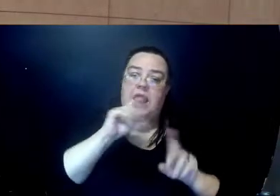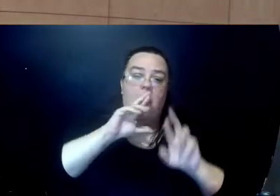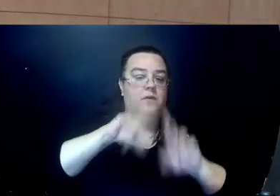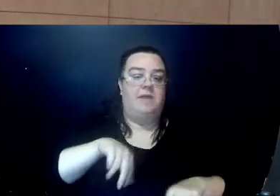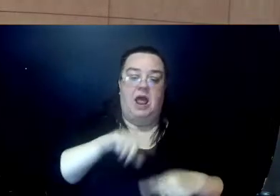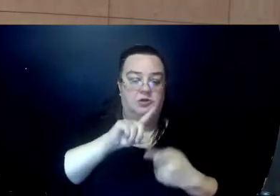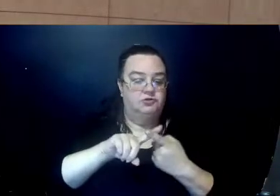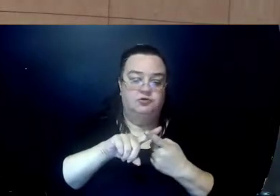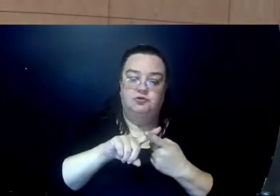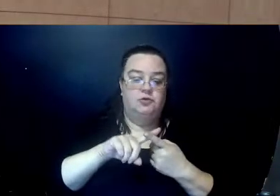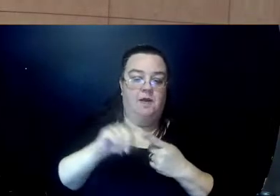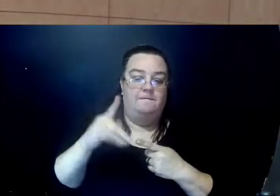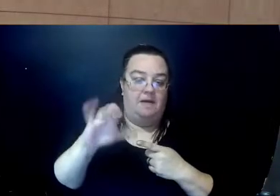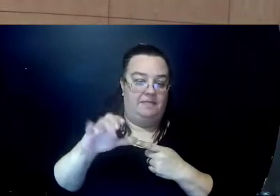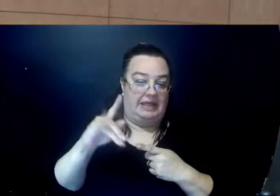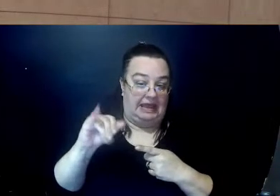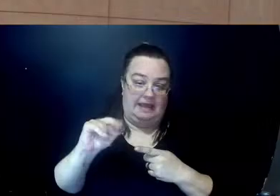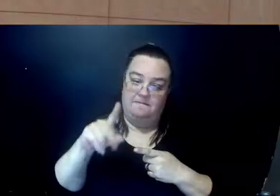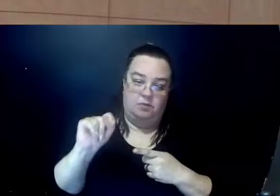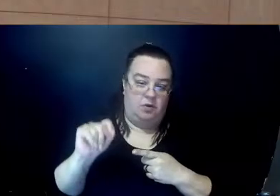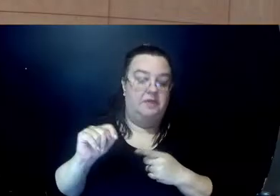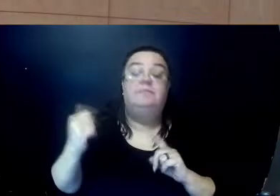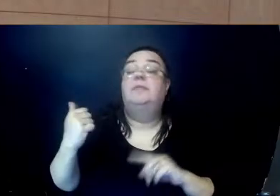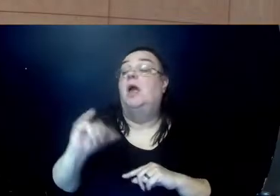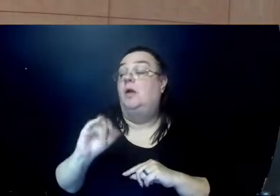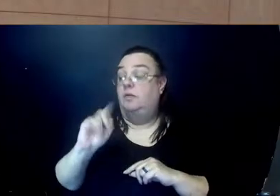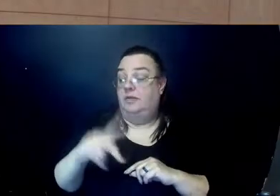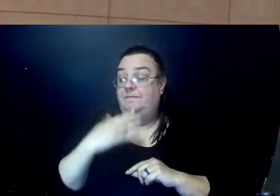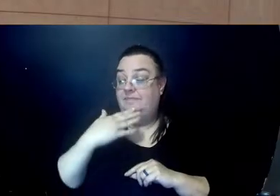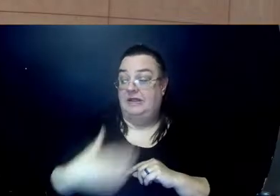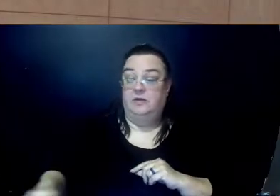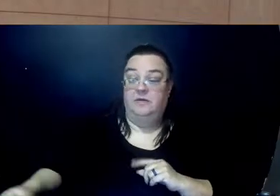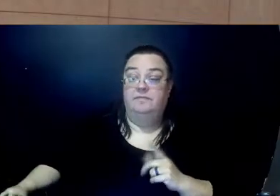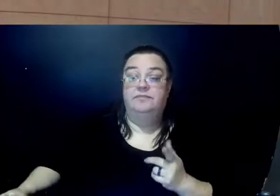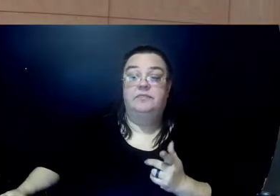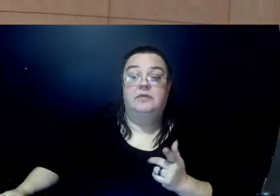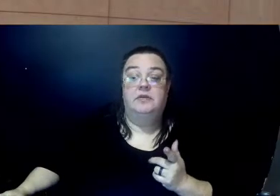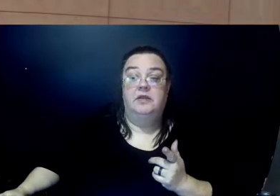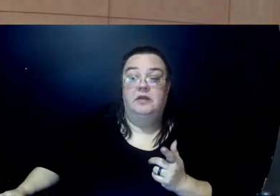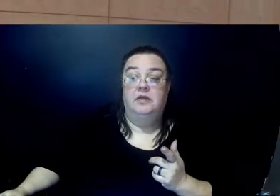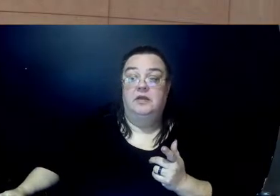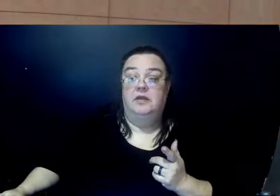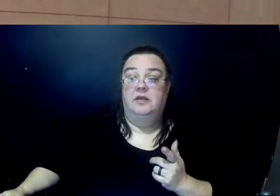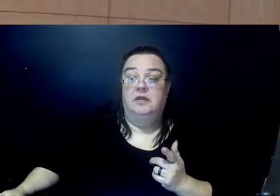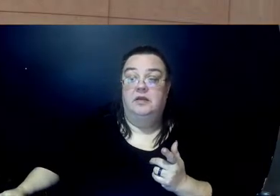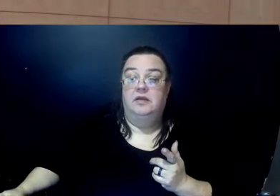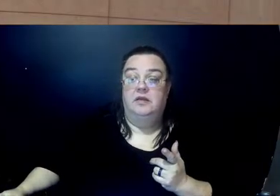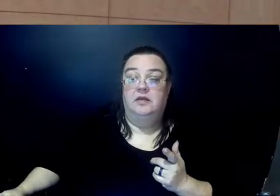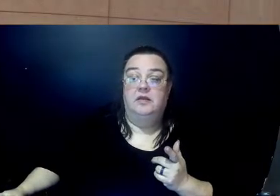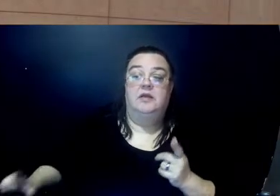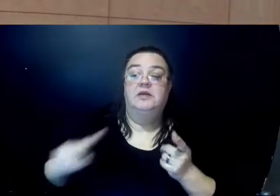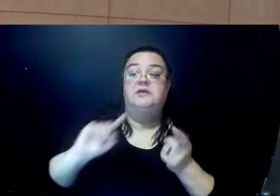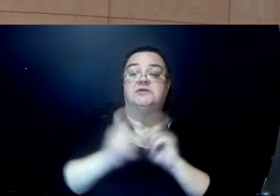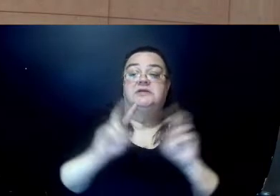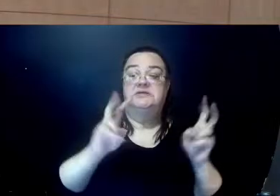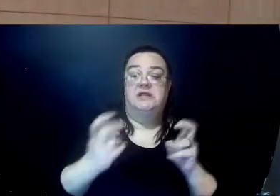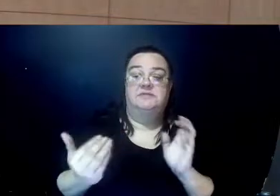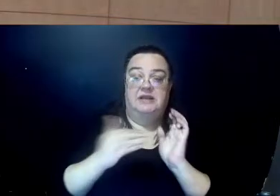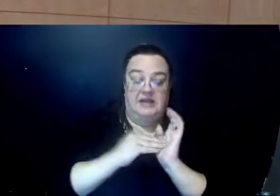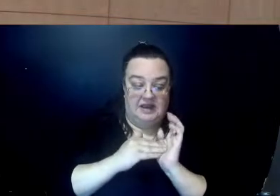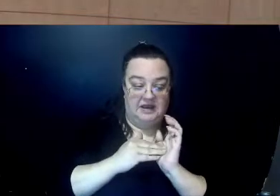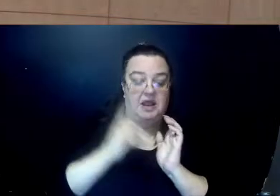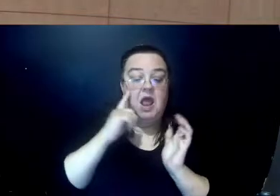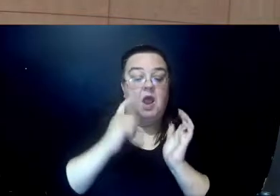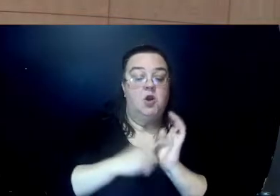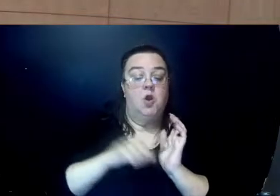input. Okay, thank you. Okay. Oh, and change the subject a little bit. I noticed another municipality